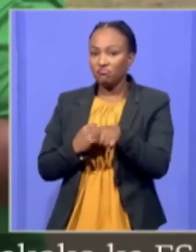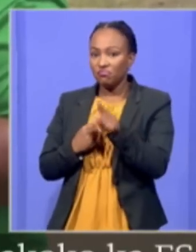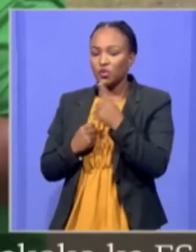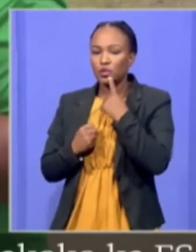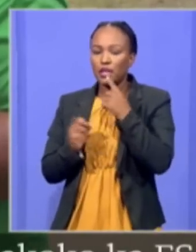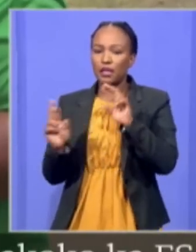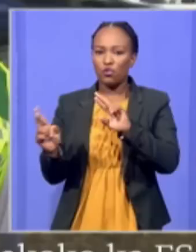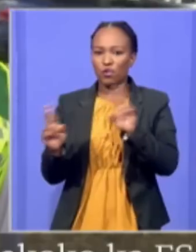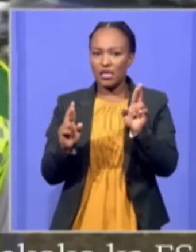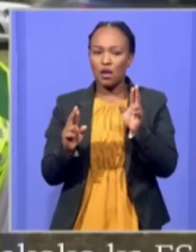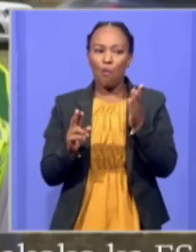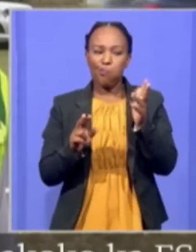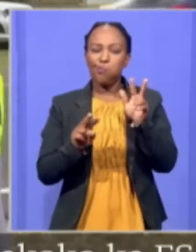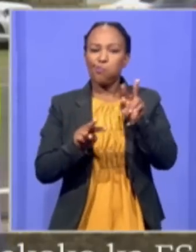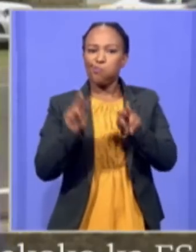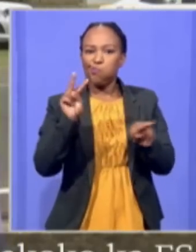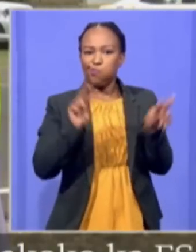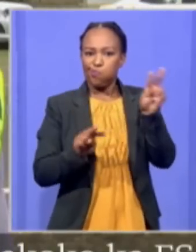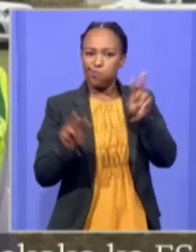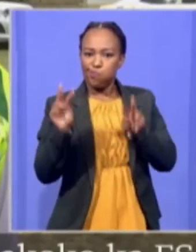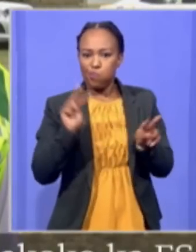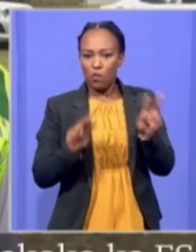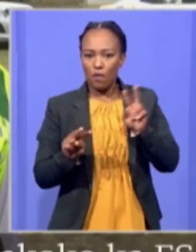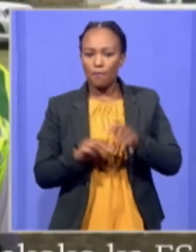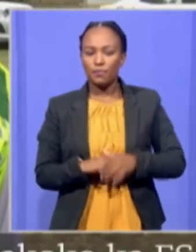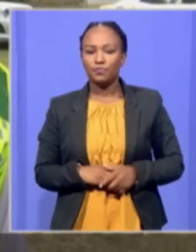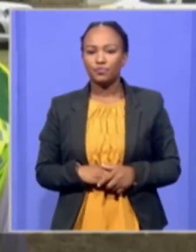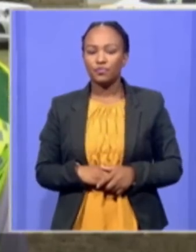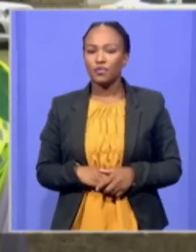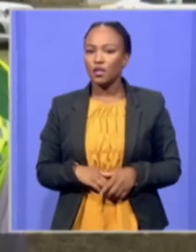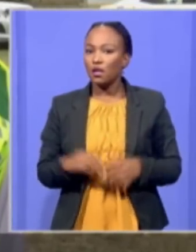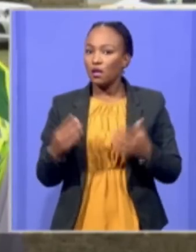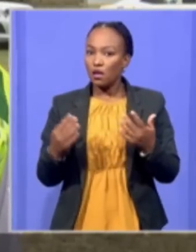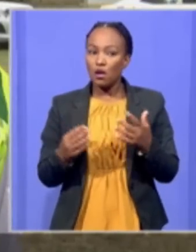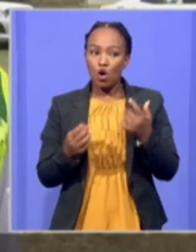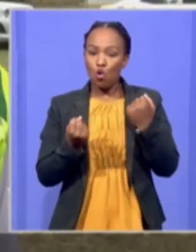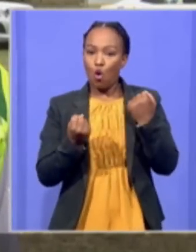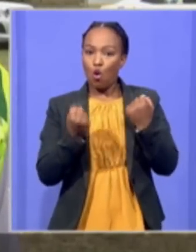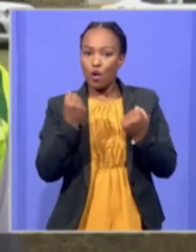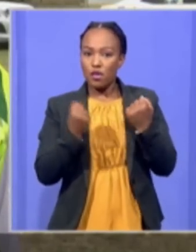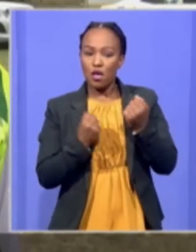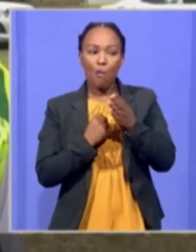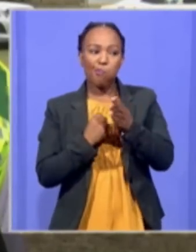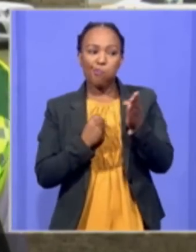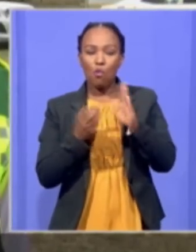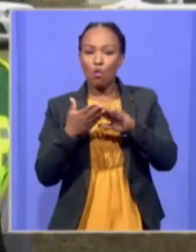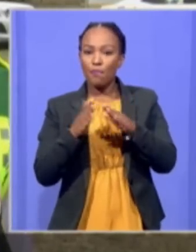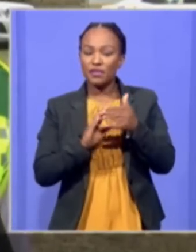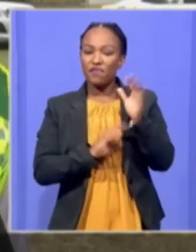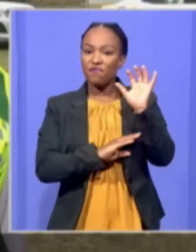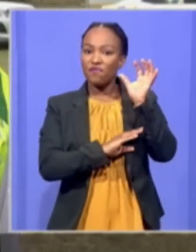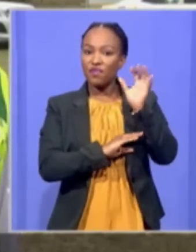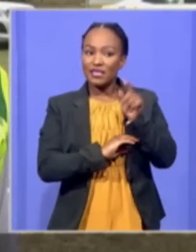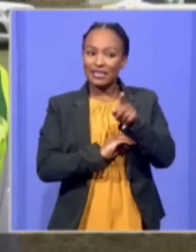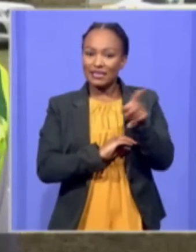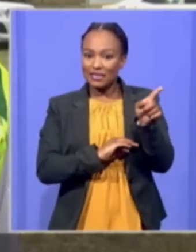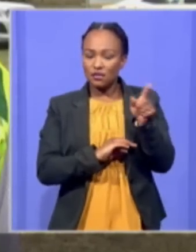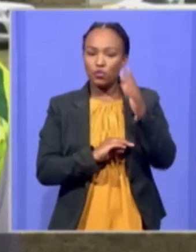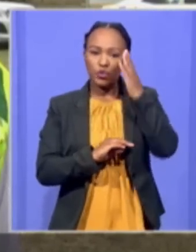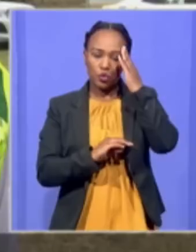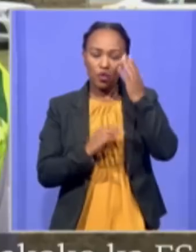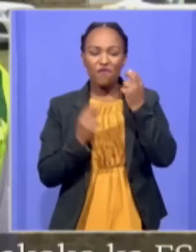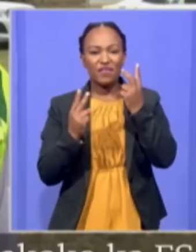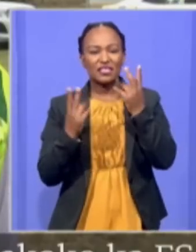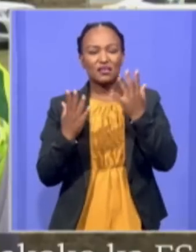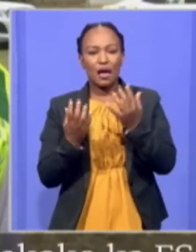bonahala dibakeng tsohle. Tlhopisitse dikoloi tse tla thusa baahi ba rona mona Freestata hobane ra tseba hore tla ba le baeti